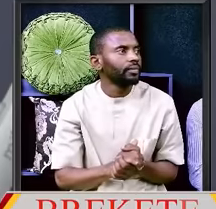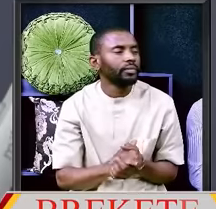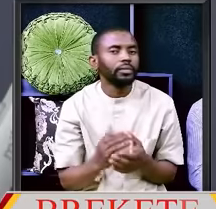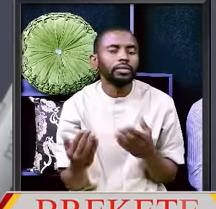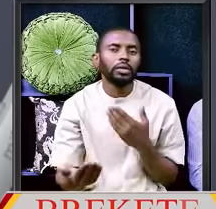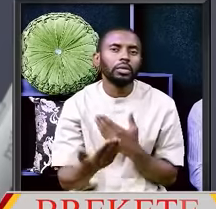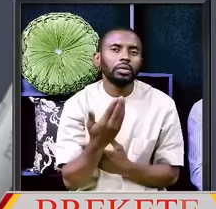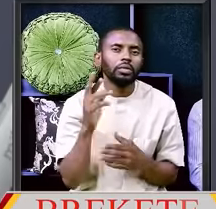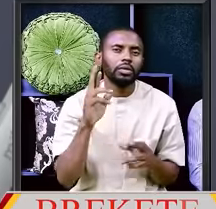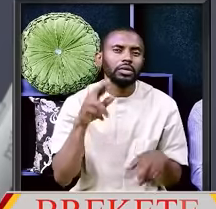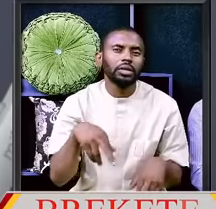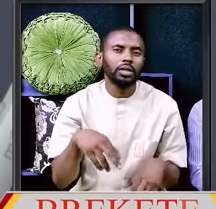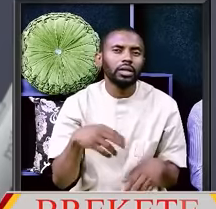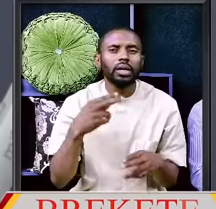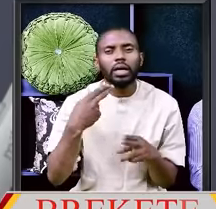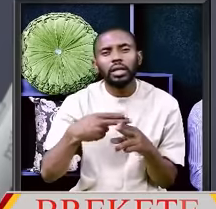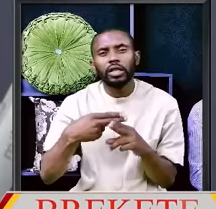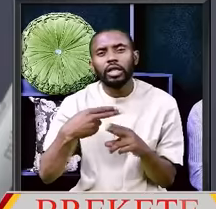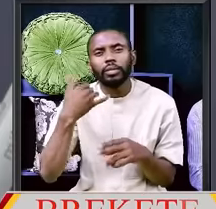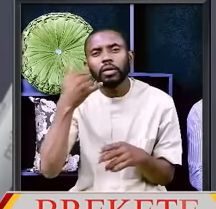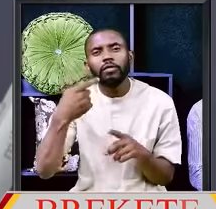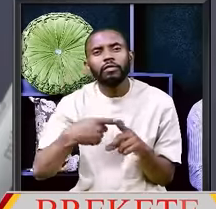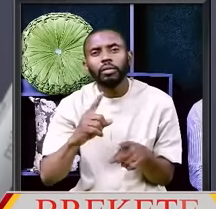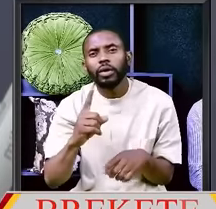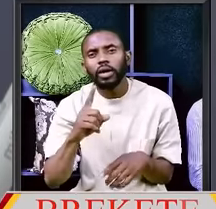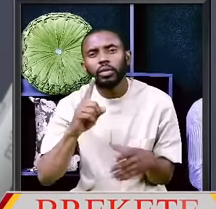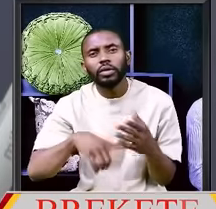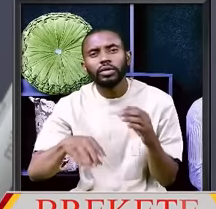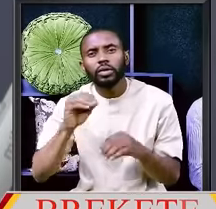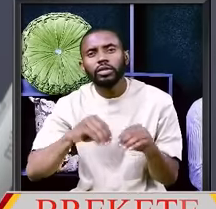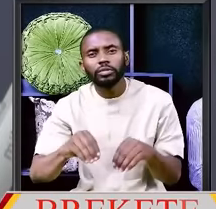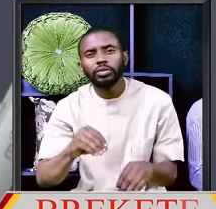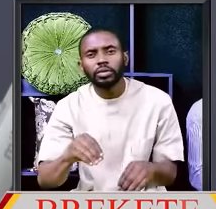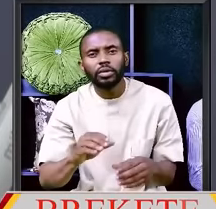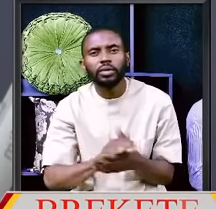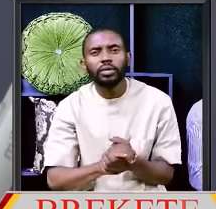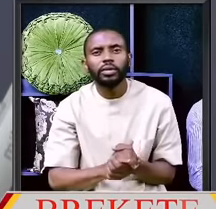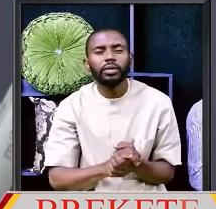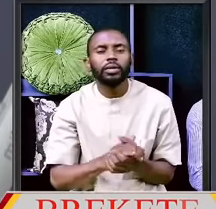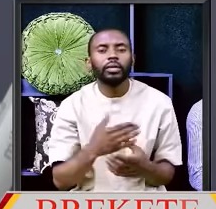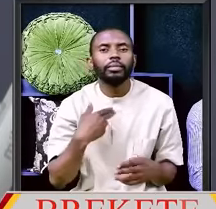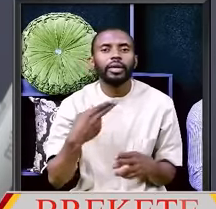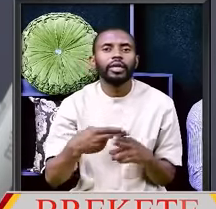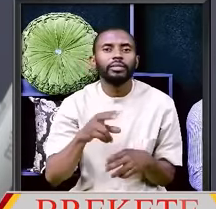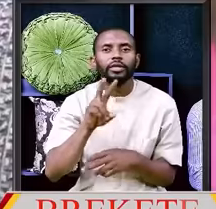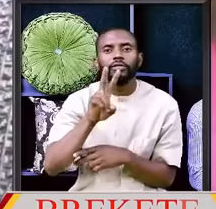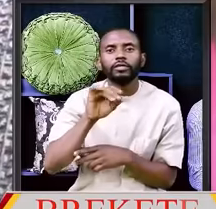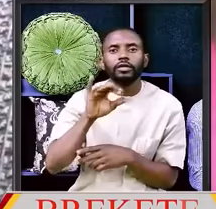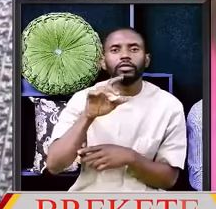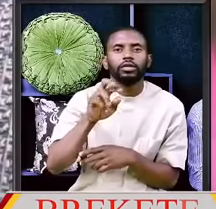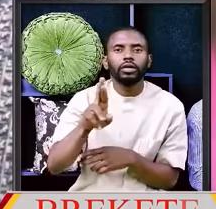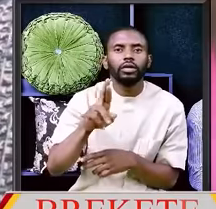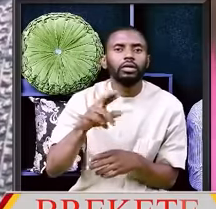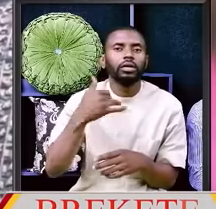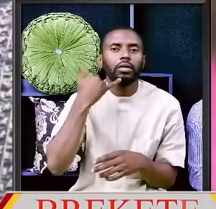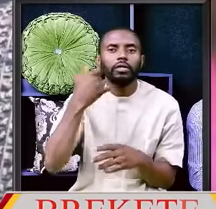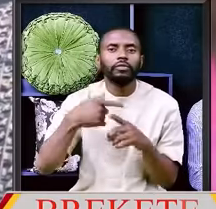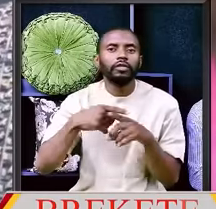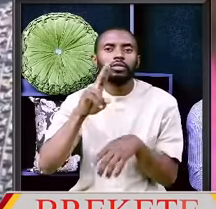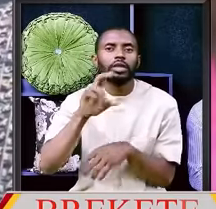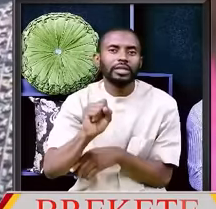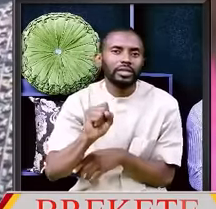Hello, good morning, sir. Yeah, waiting be your name. Where are you Devon from? Waiting be your contributor. Thank you, ma. Yeah, my name is Victoria. I'm coming from US.